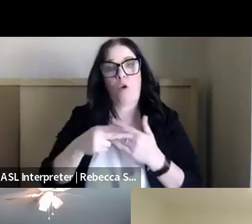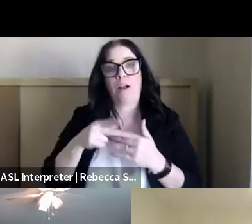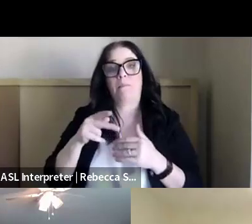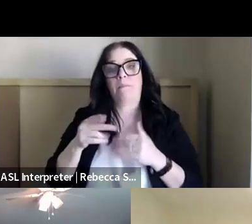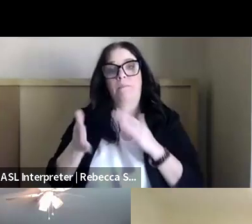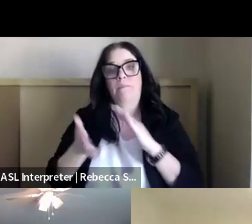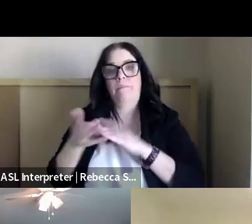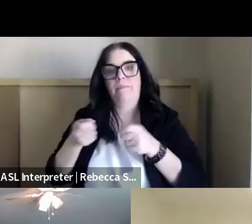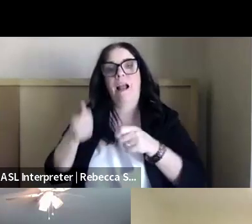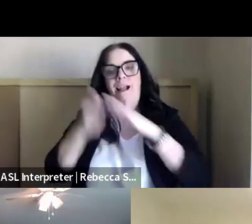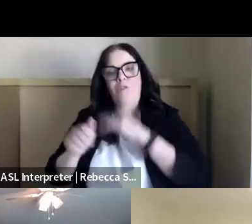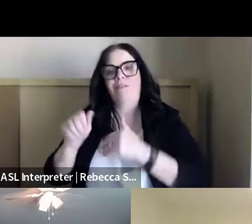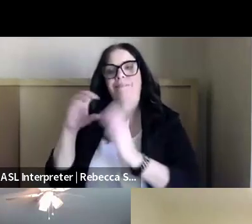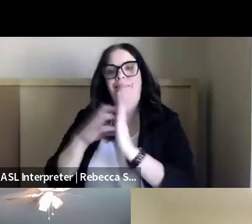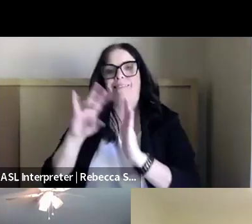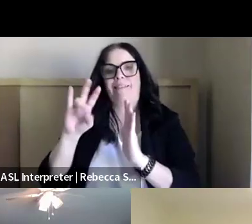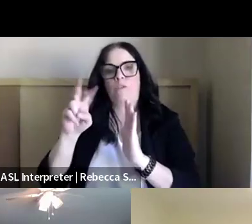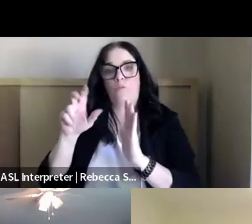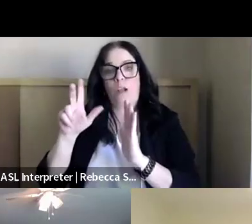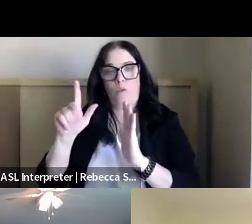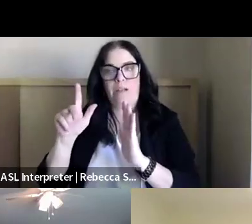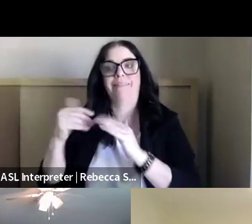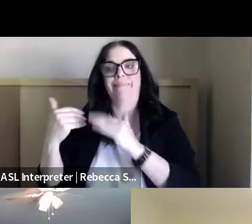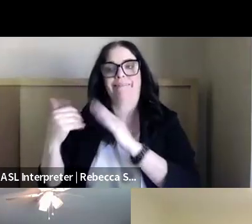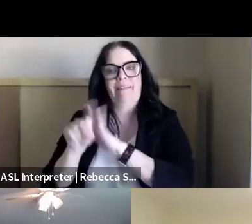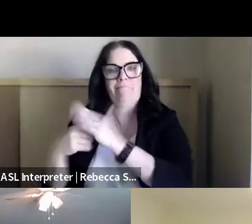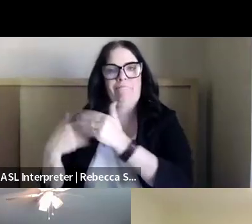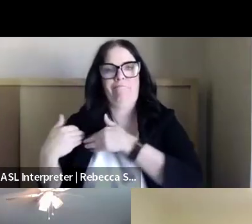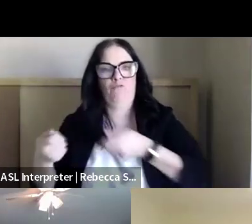state under Section 723.